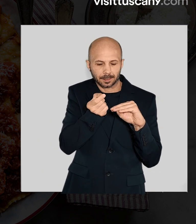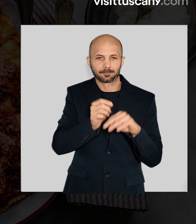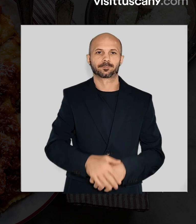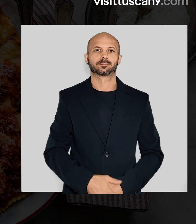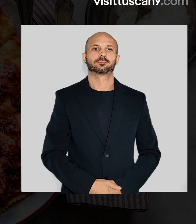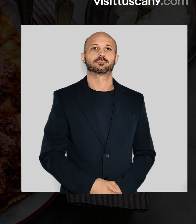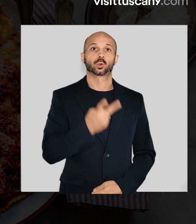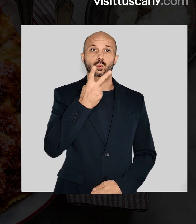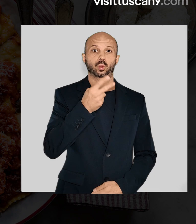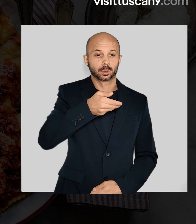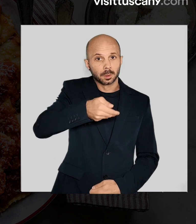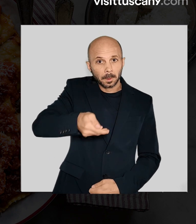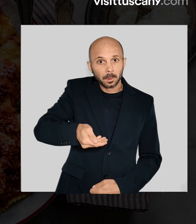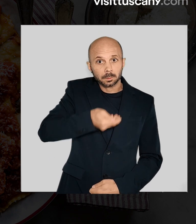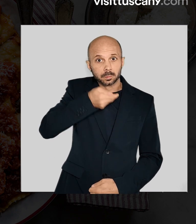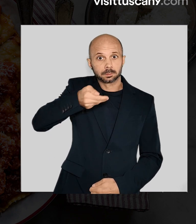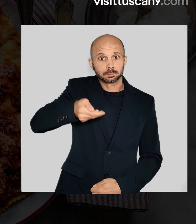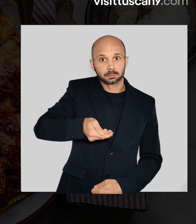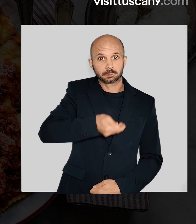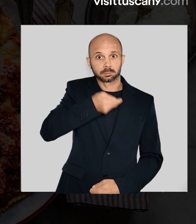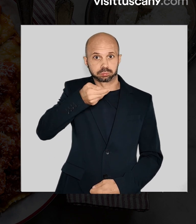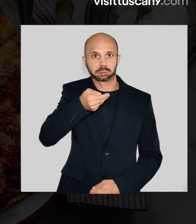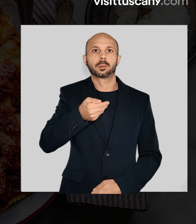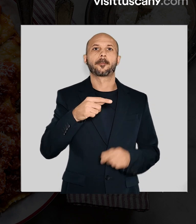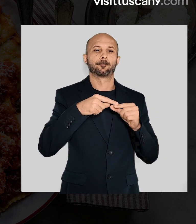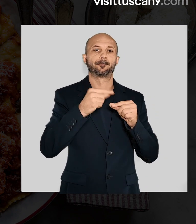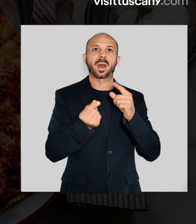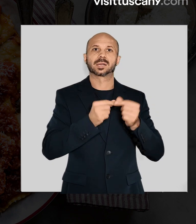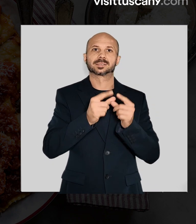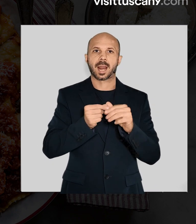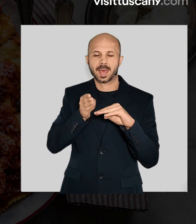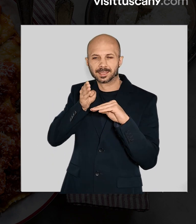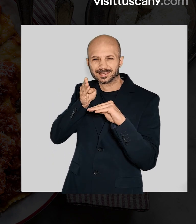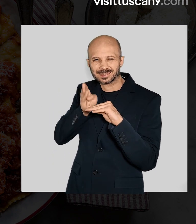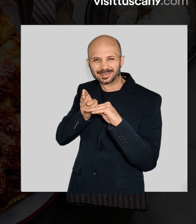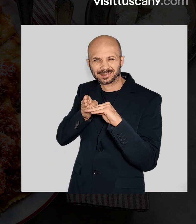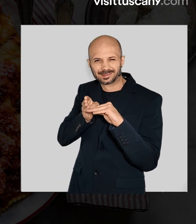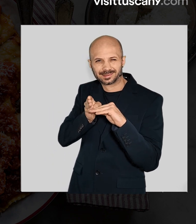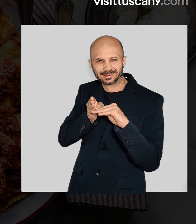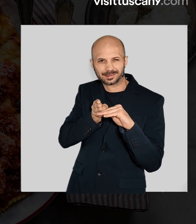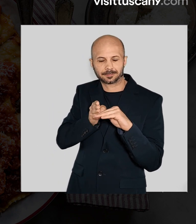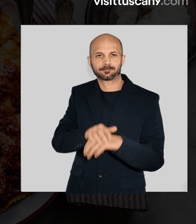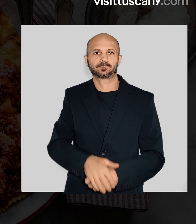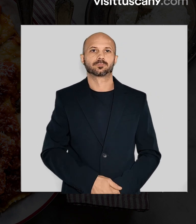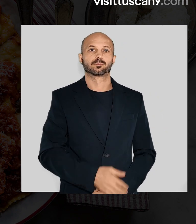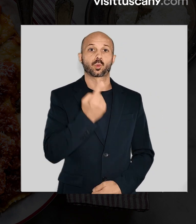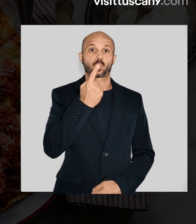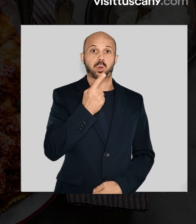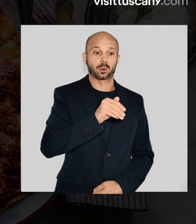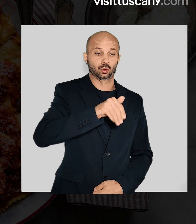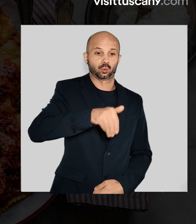1 clove of garlic minced, 2 tablespoons of finely chopped parsley,